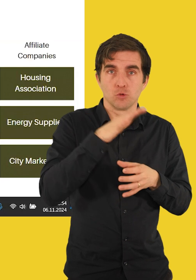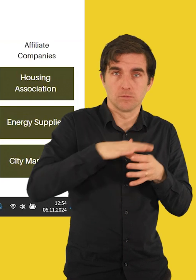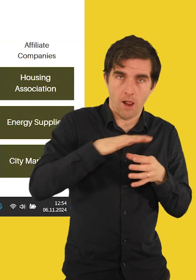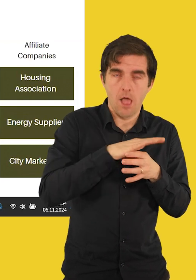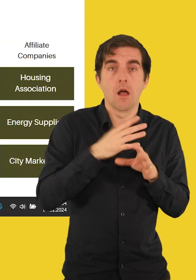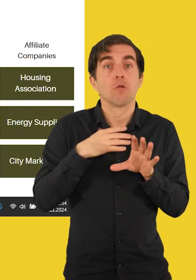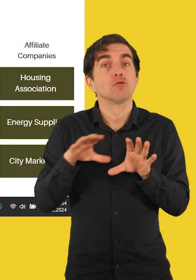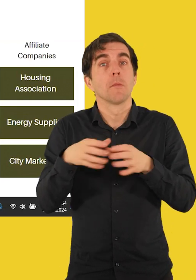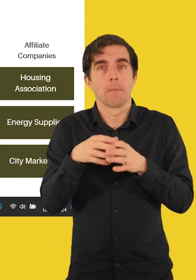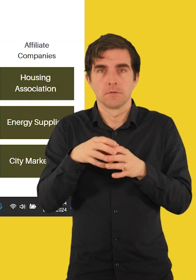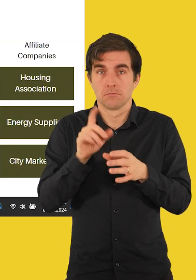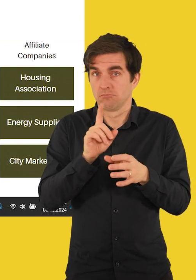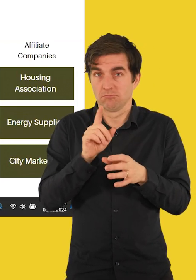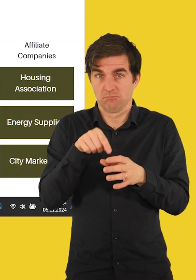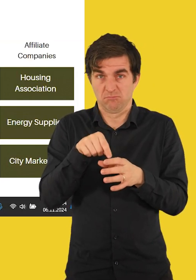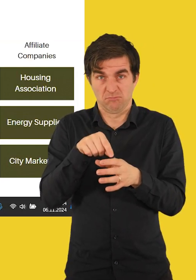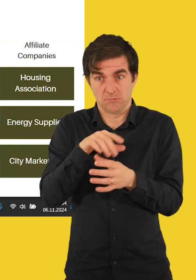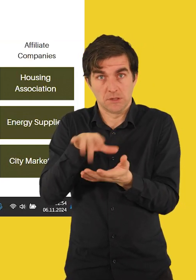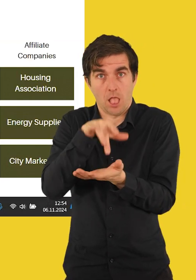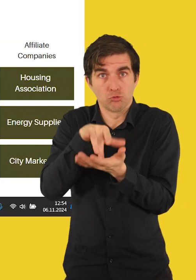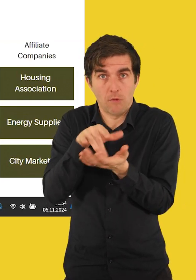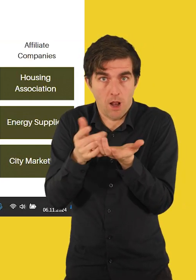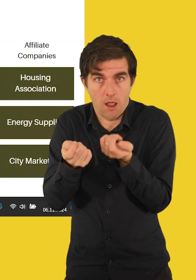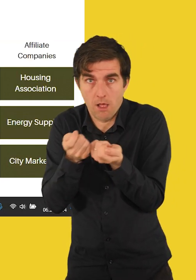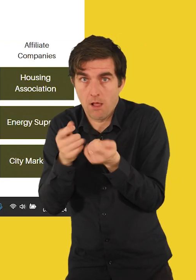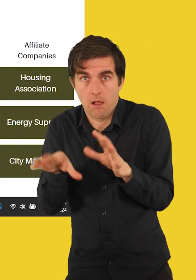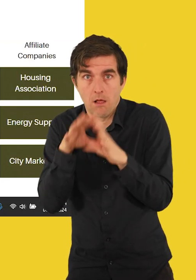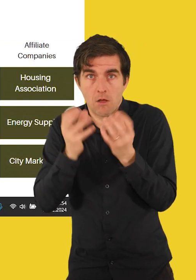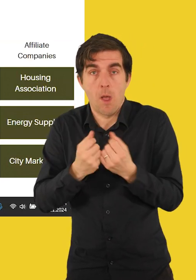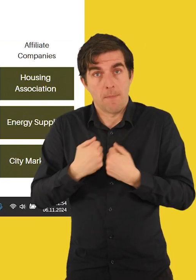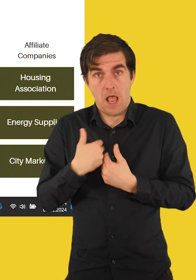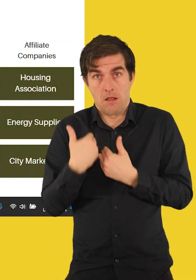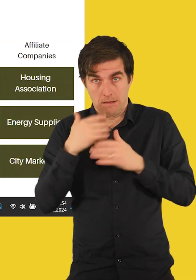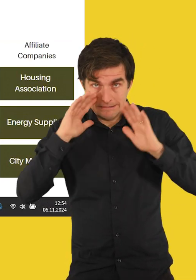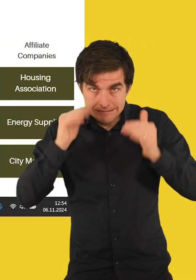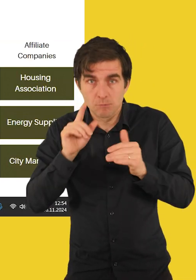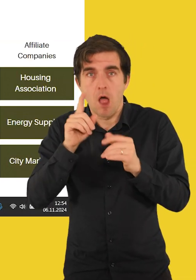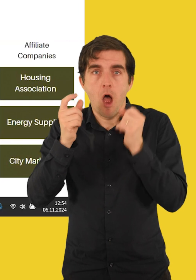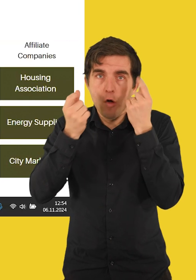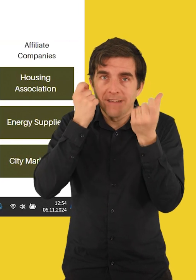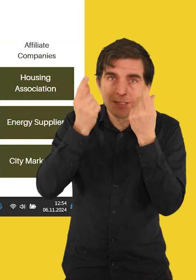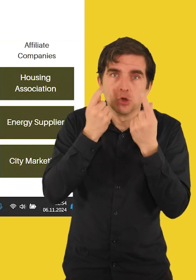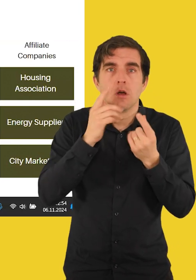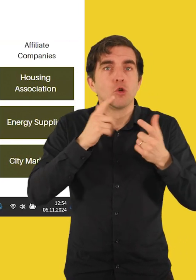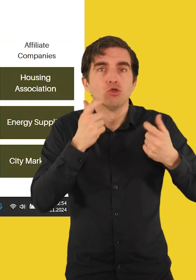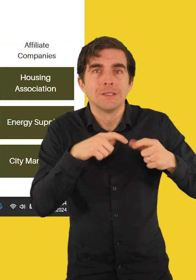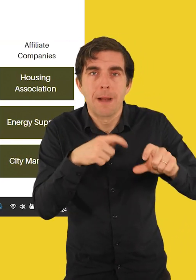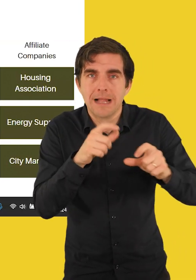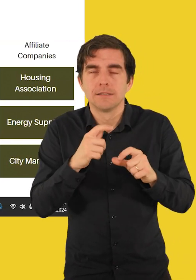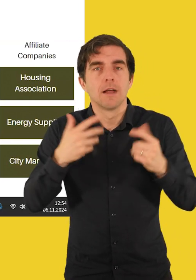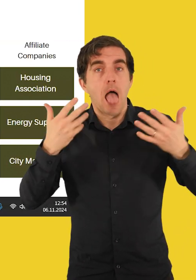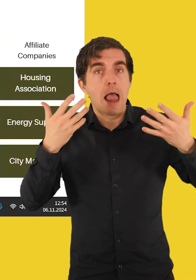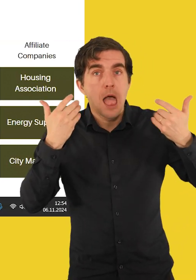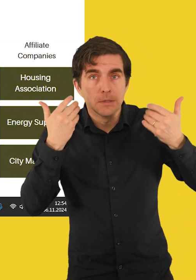I'm in the Department for Central Management, and my responsibilities are innovation, sustainability,